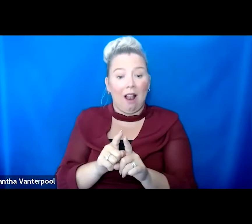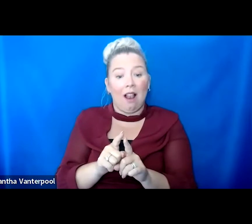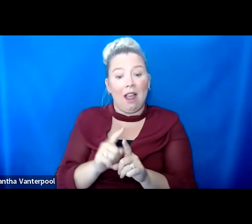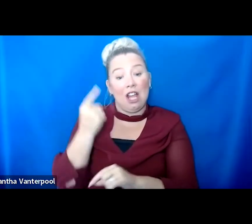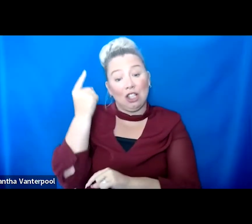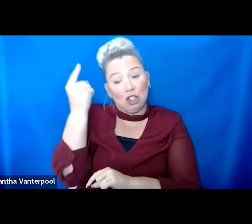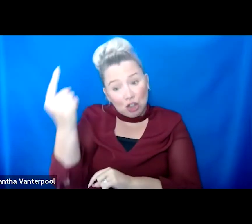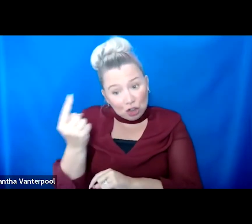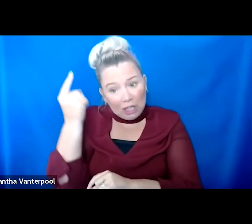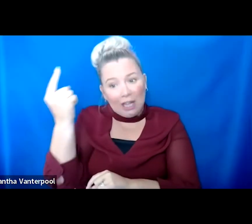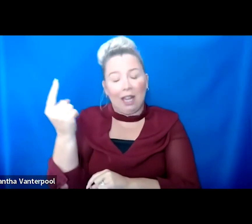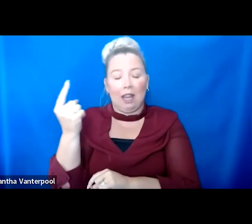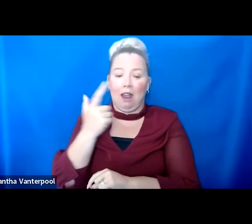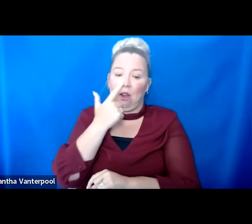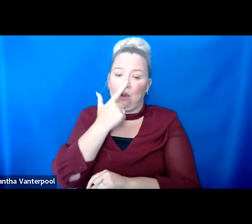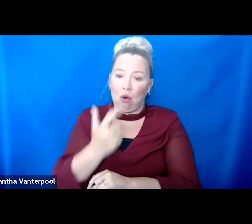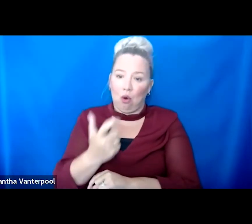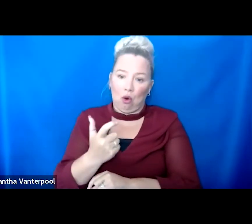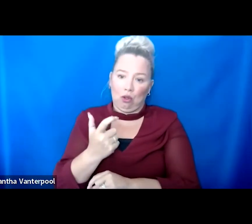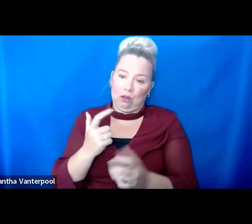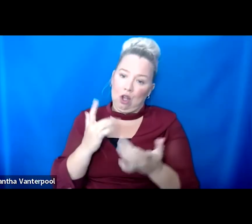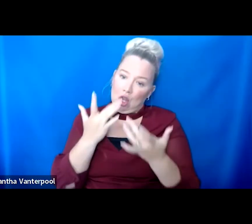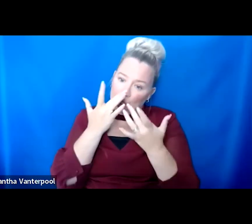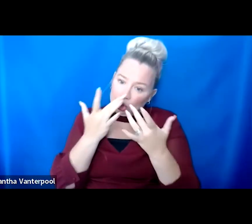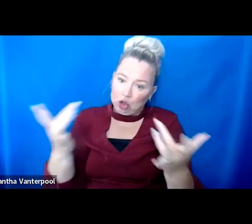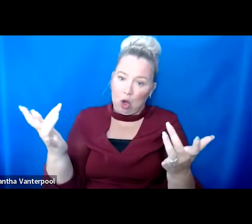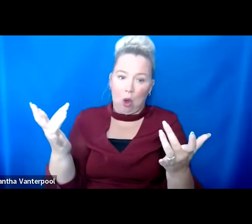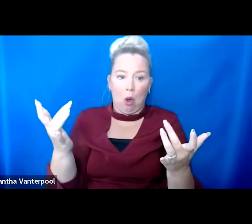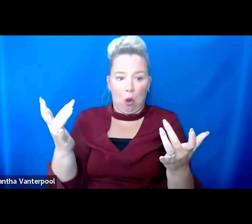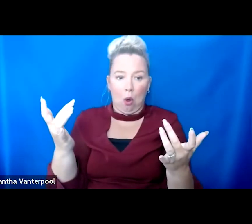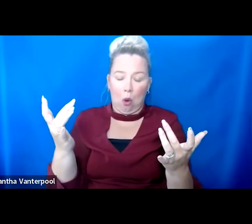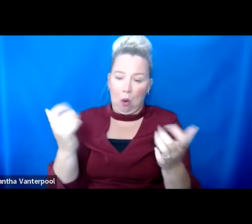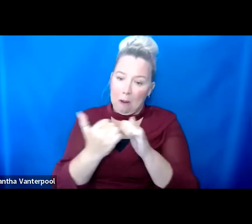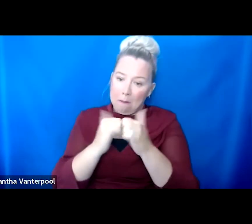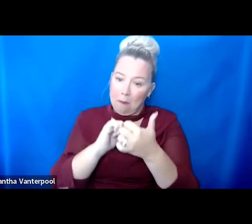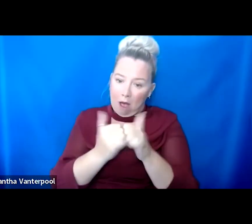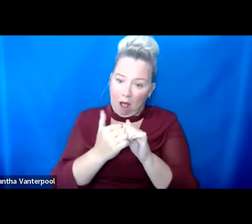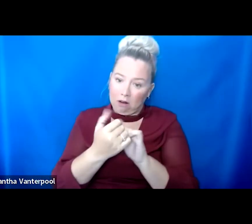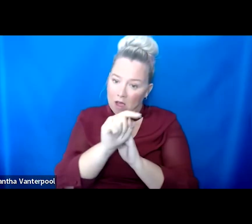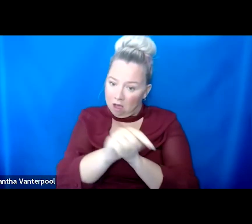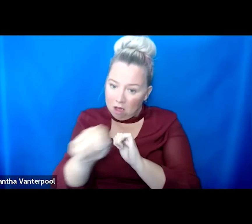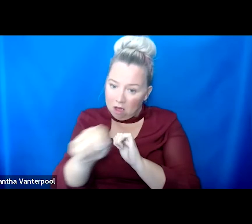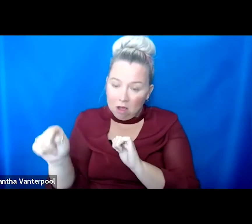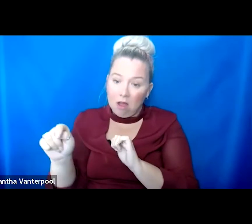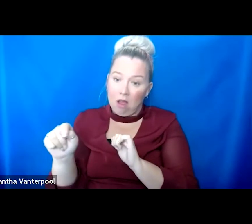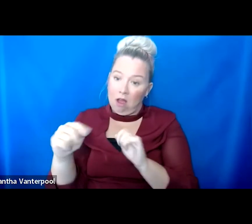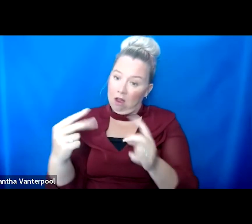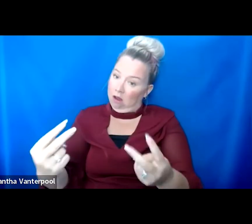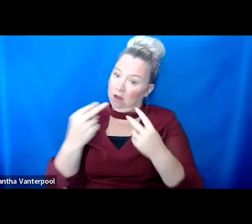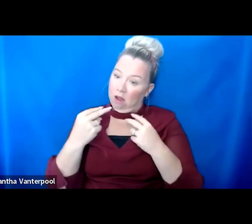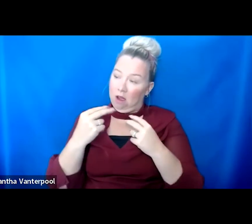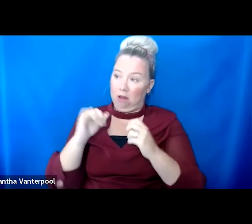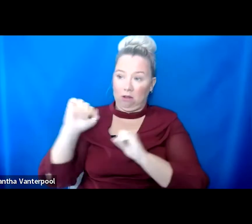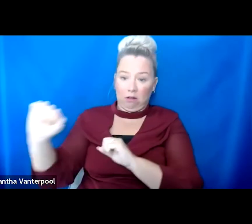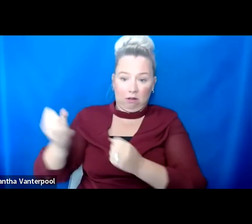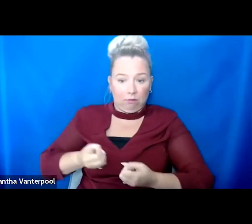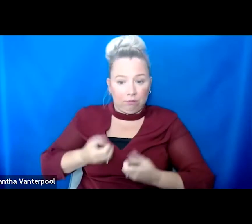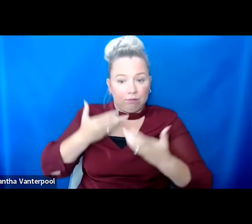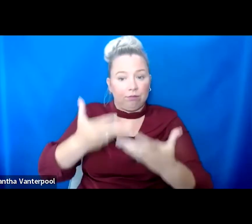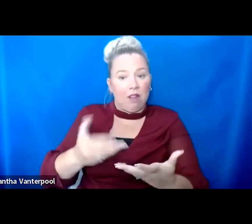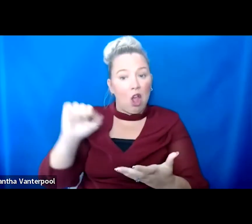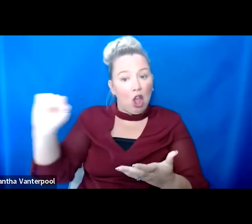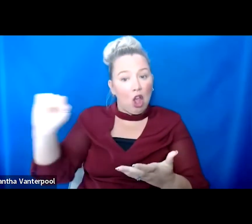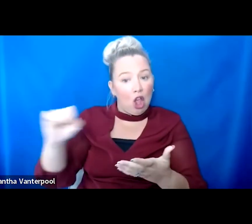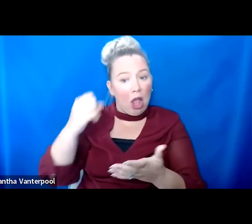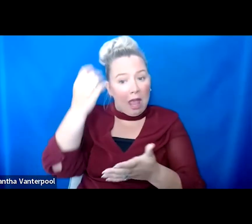our event, really show the partners there about her experience, how